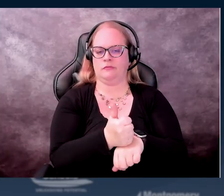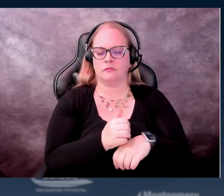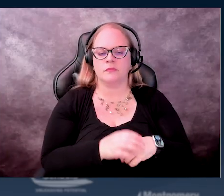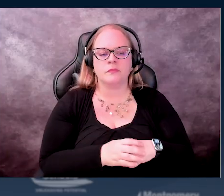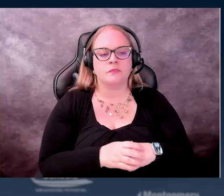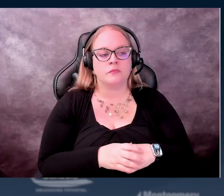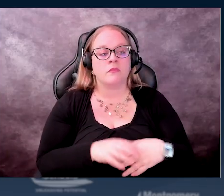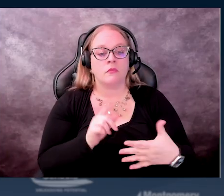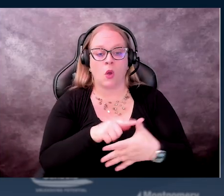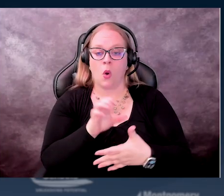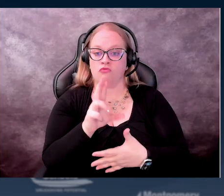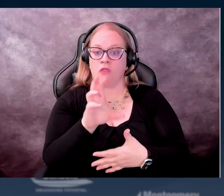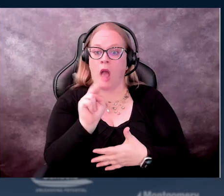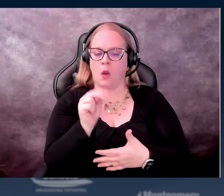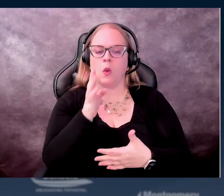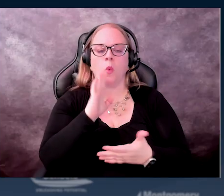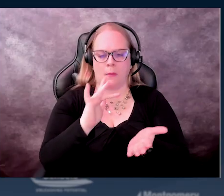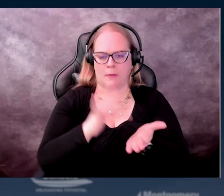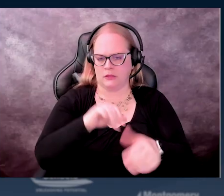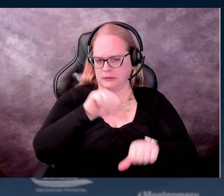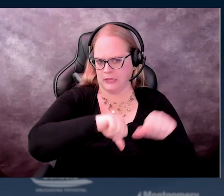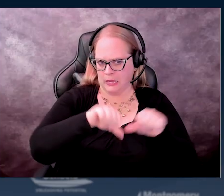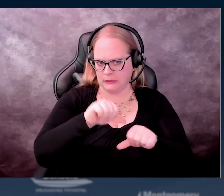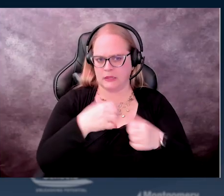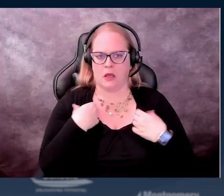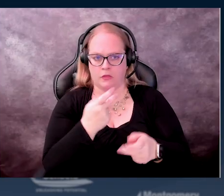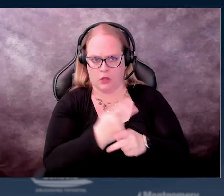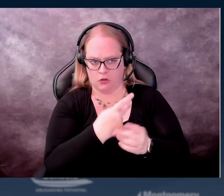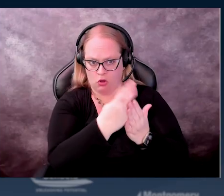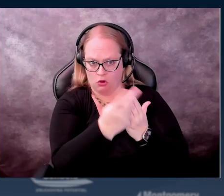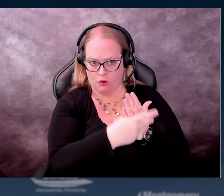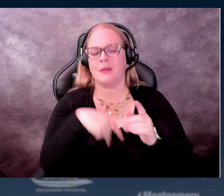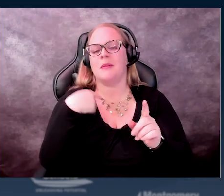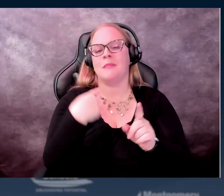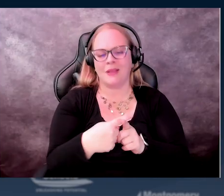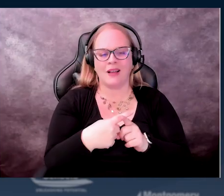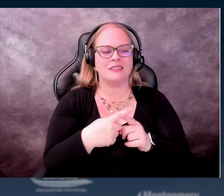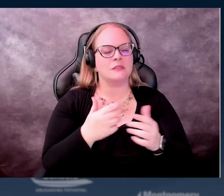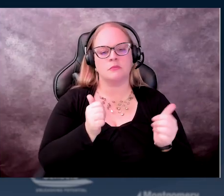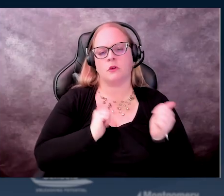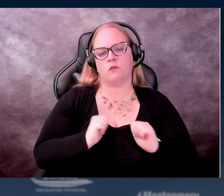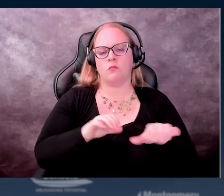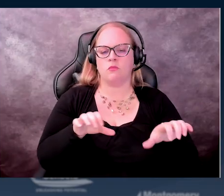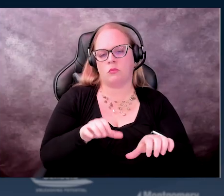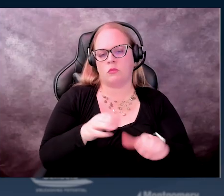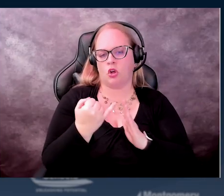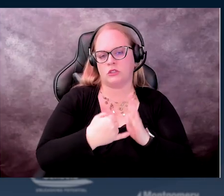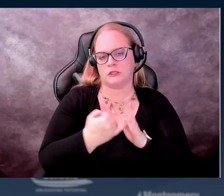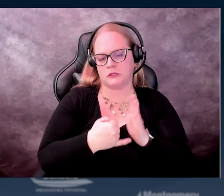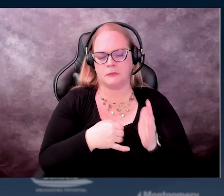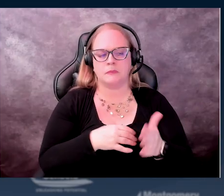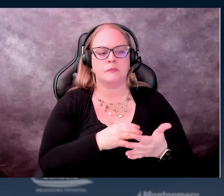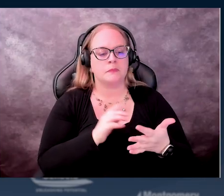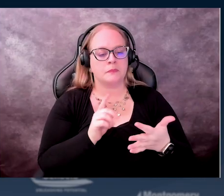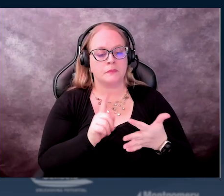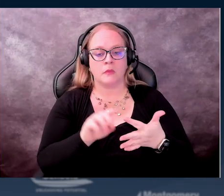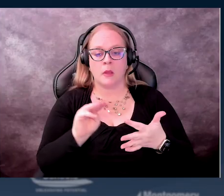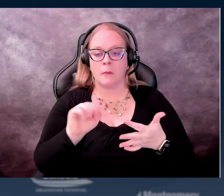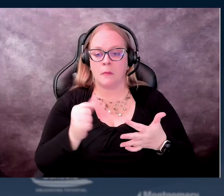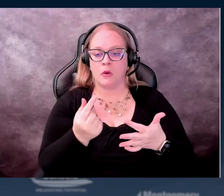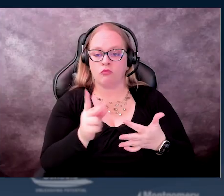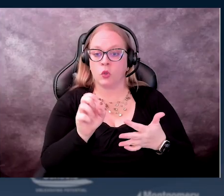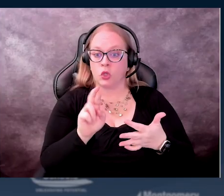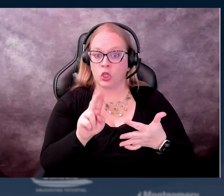program, in addition, adding to the performance arts theme. Magruder will host engineering, and they already host